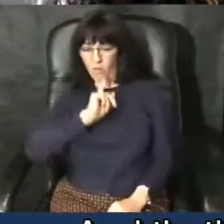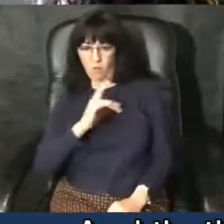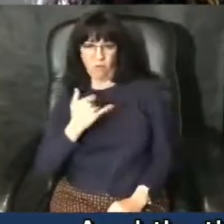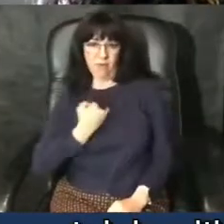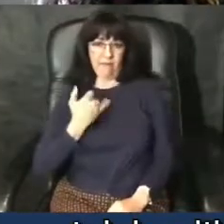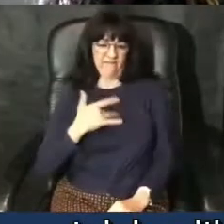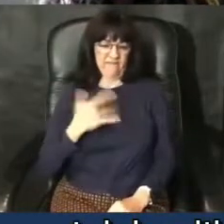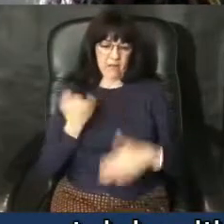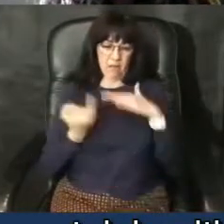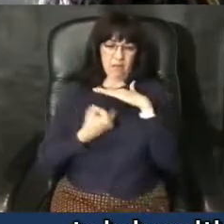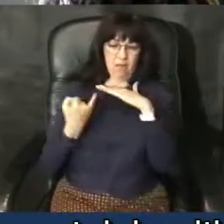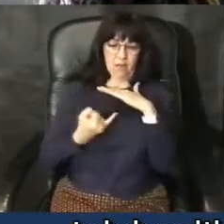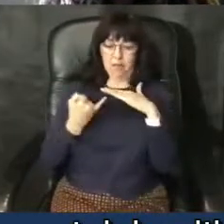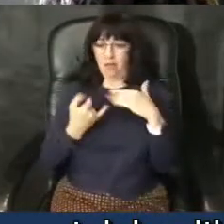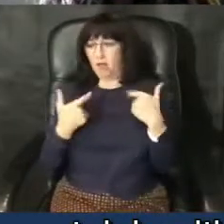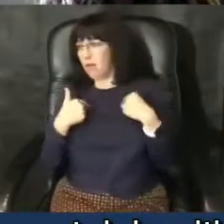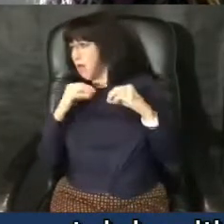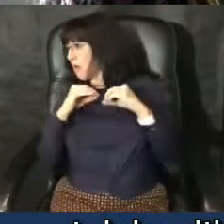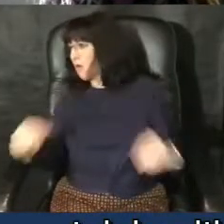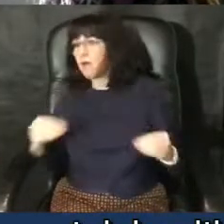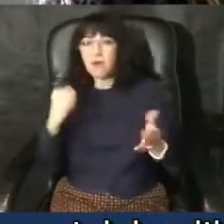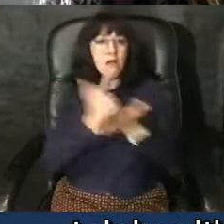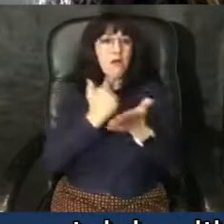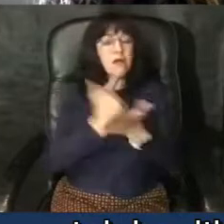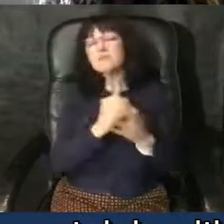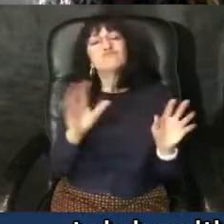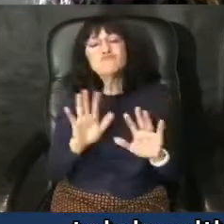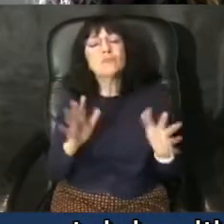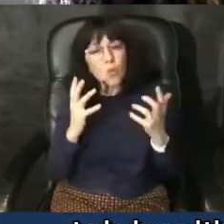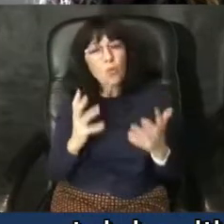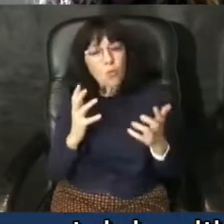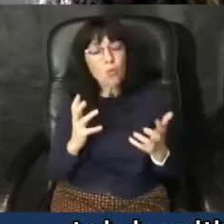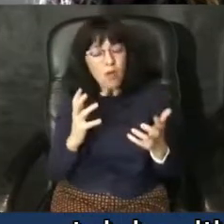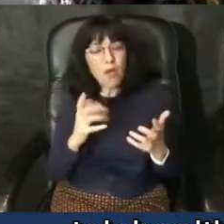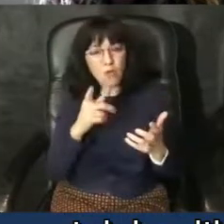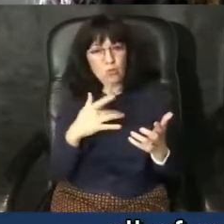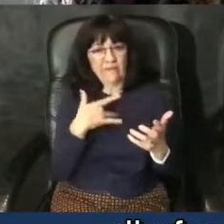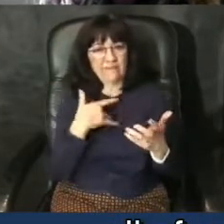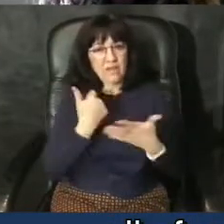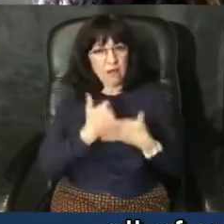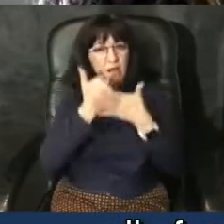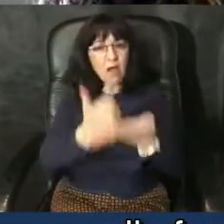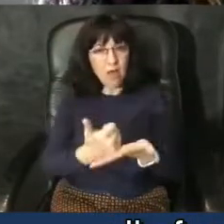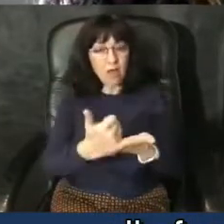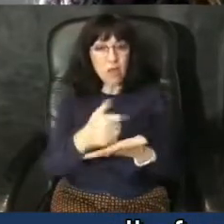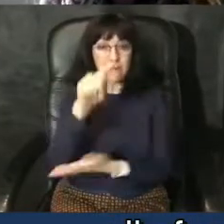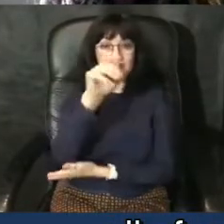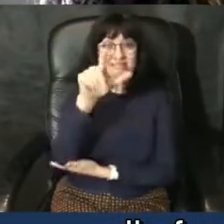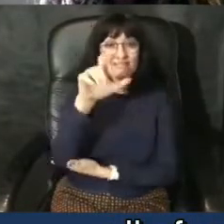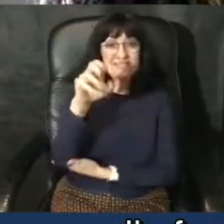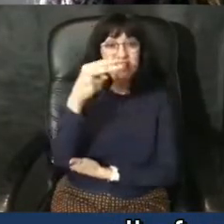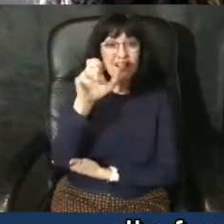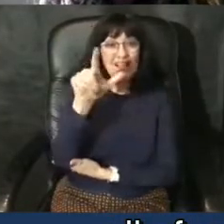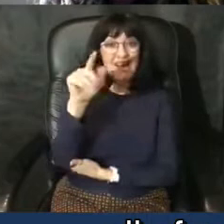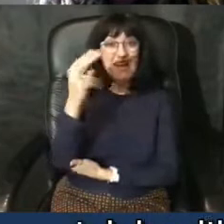Governor said, telehealth is actually a great way to talk to people. We find all of our providers have quickly